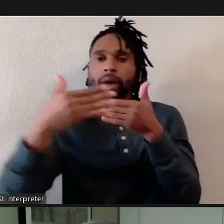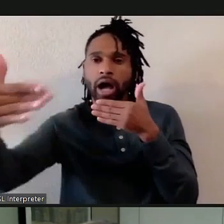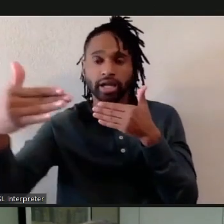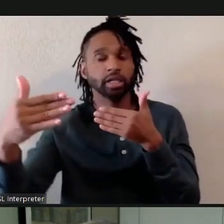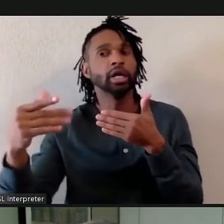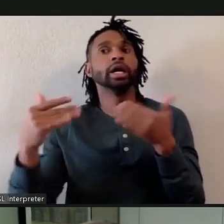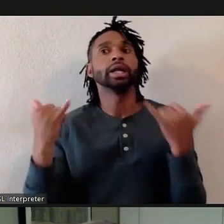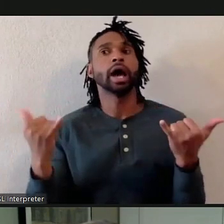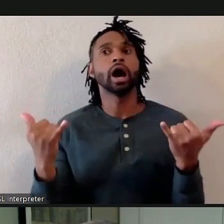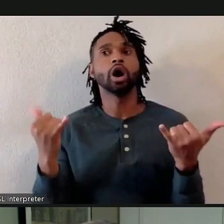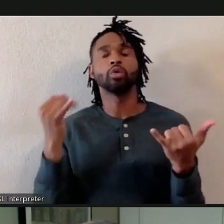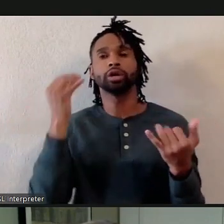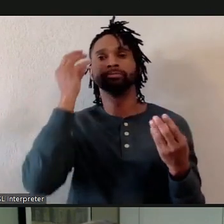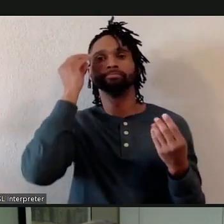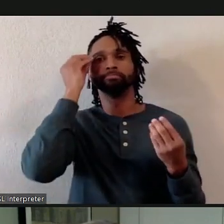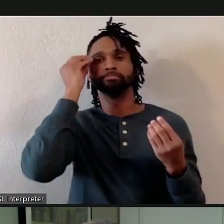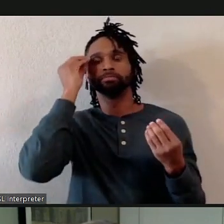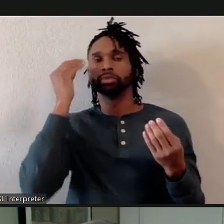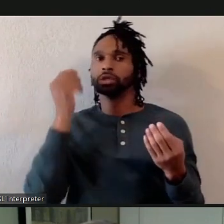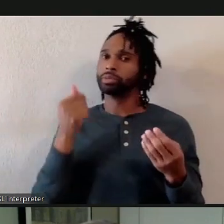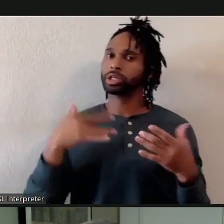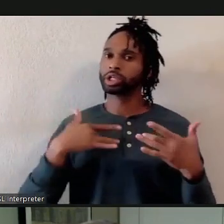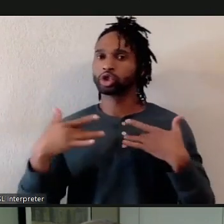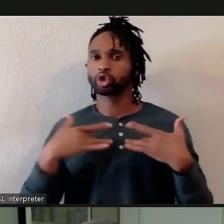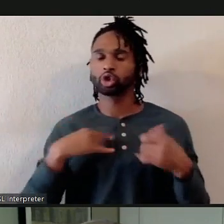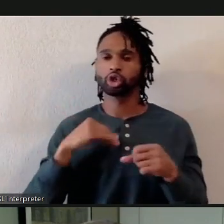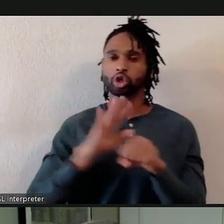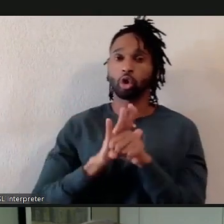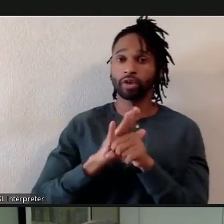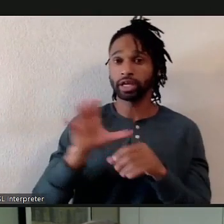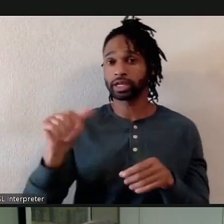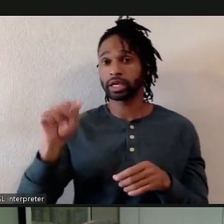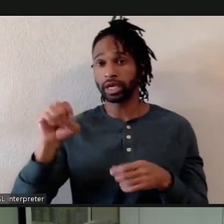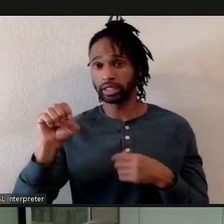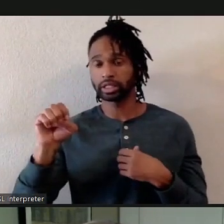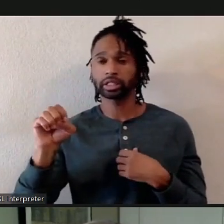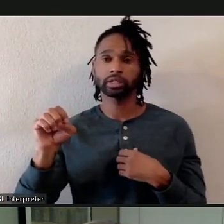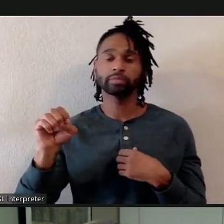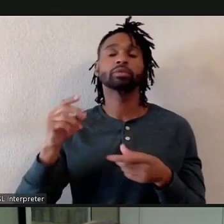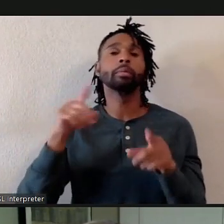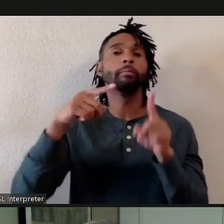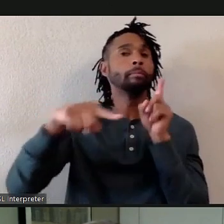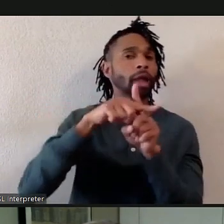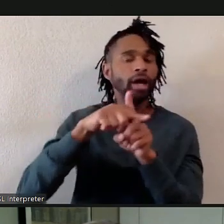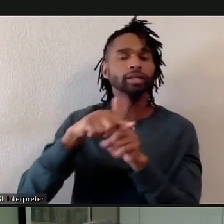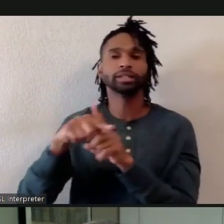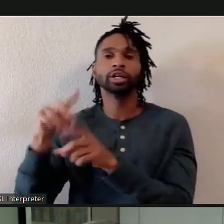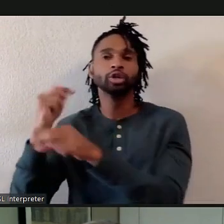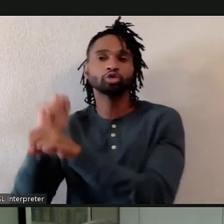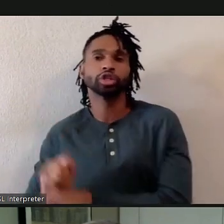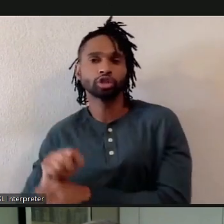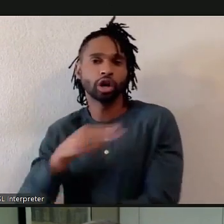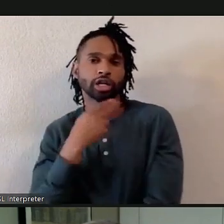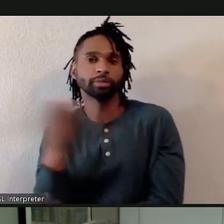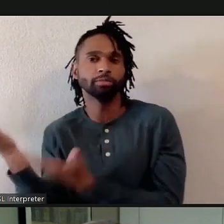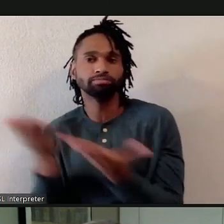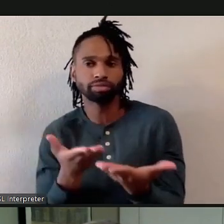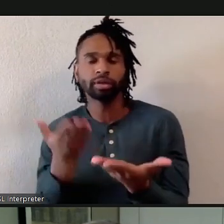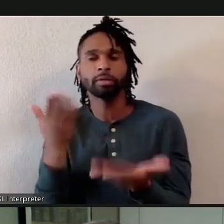to be potentially concerned that COVID cases plus our traditional hospitalizations may overwhelm